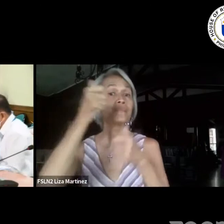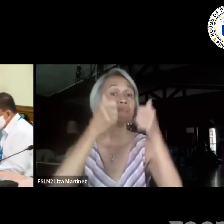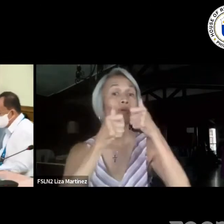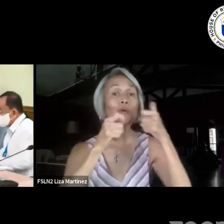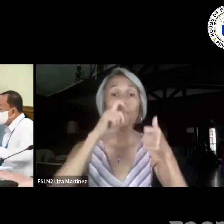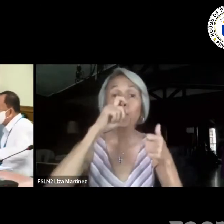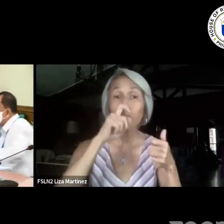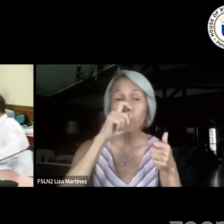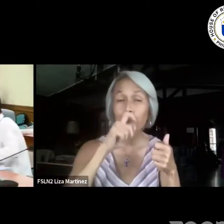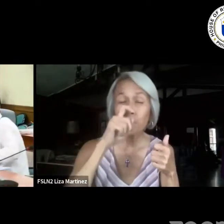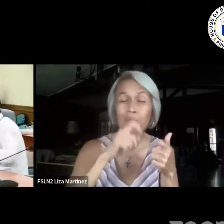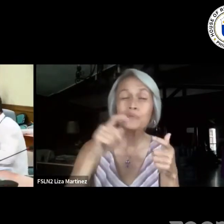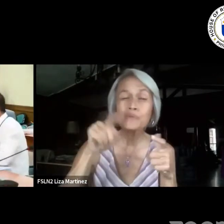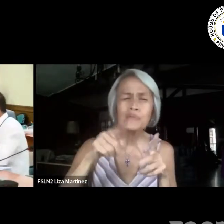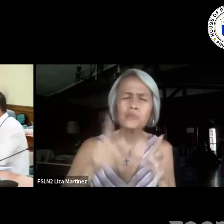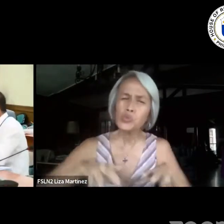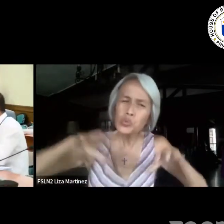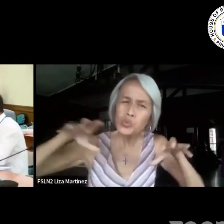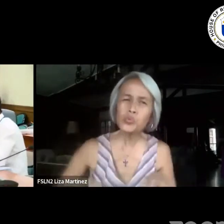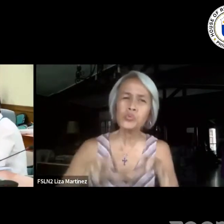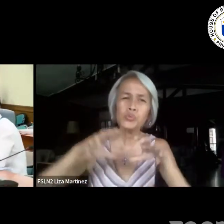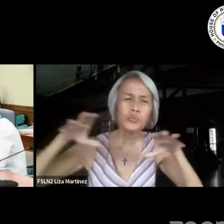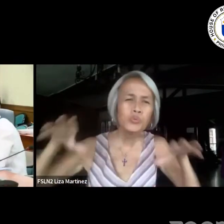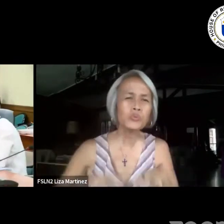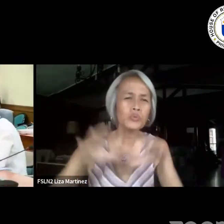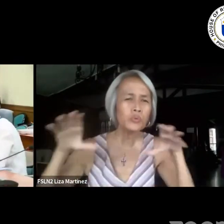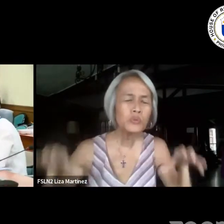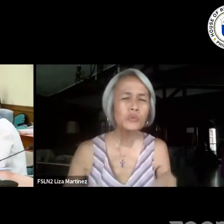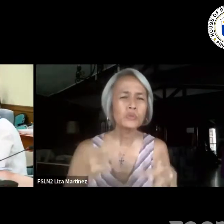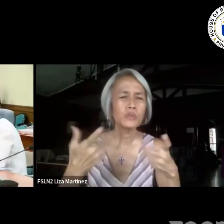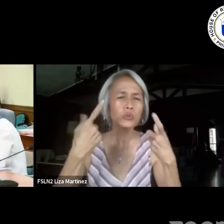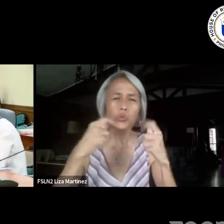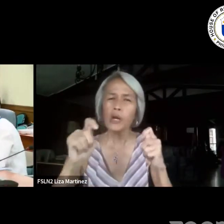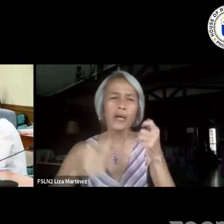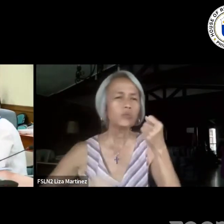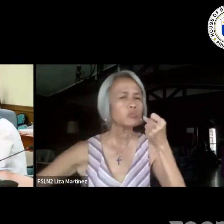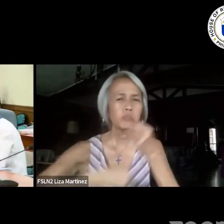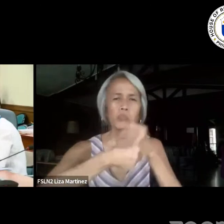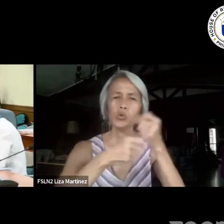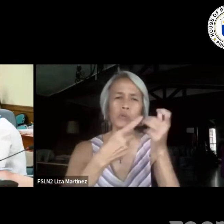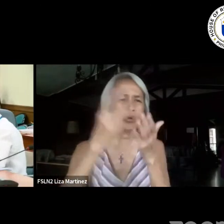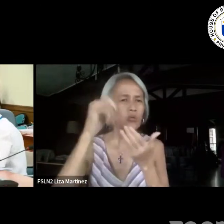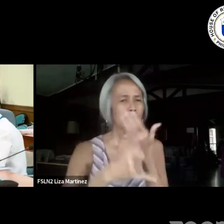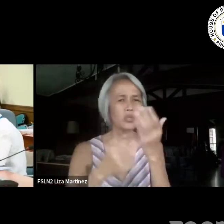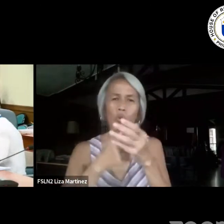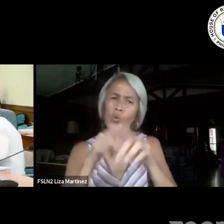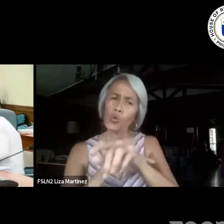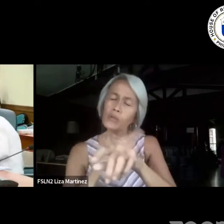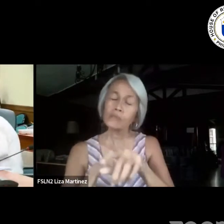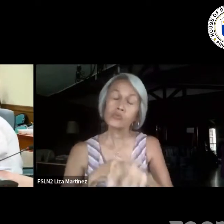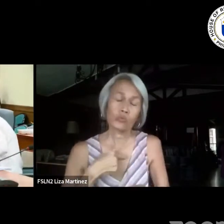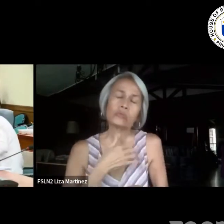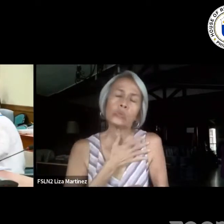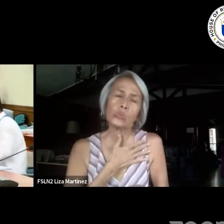The elders of the community have been working so hard to support this project, sir, so they really want this to continue.